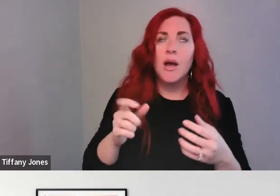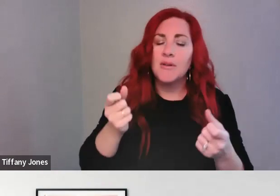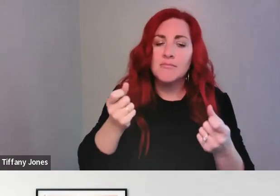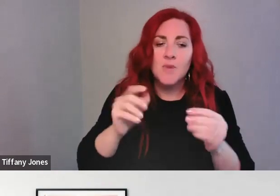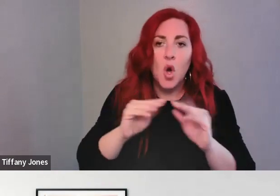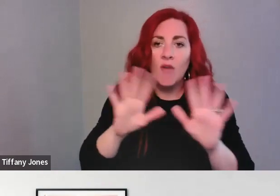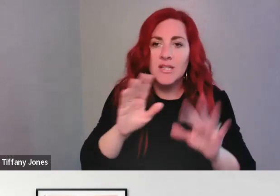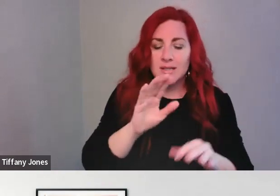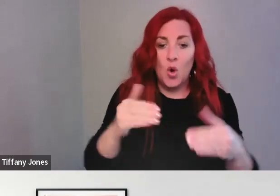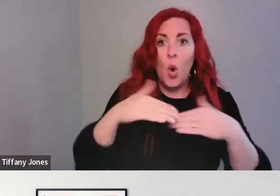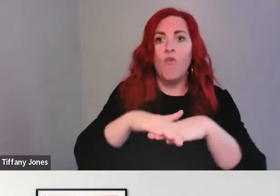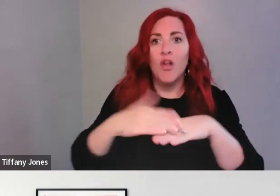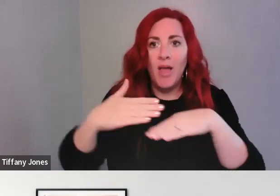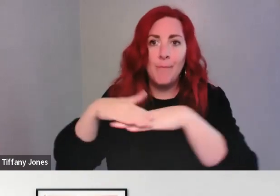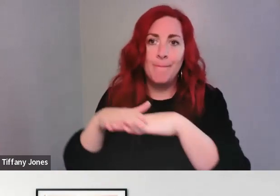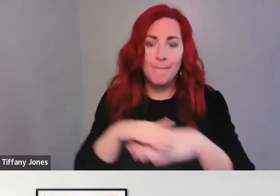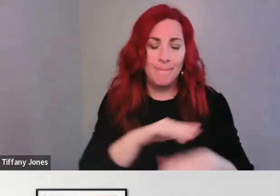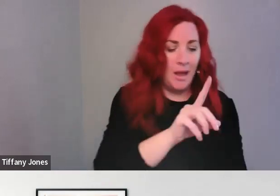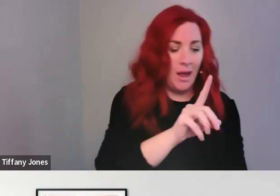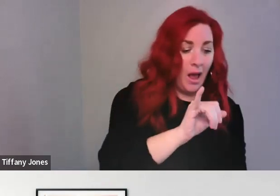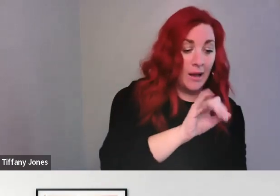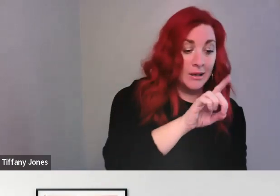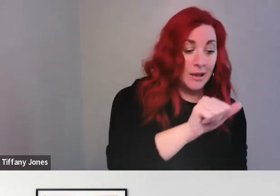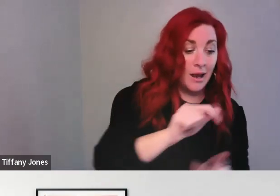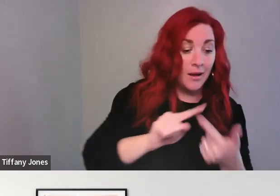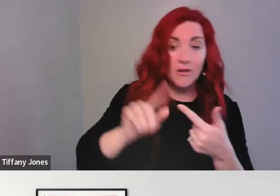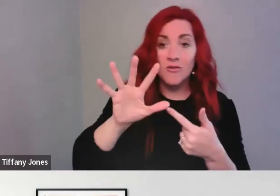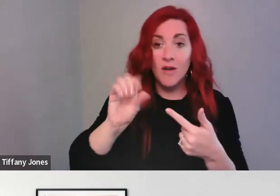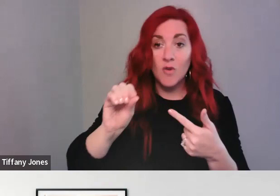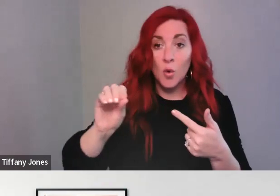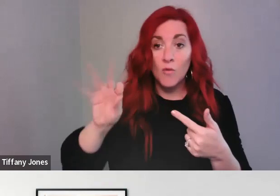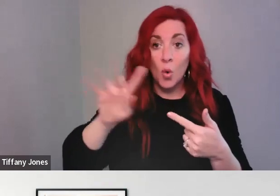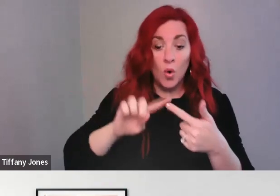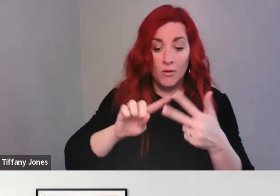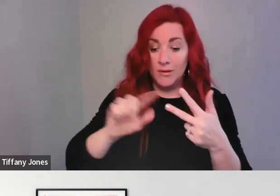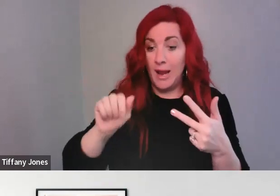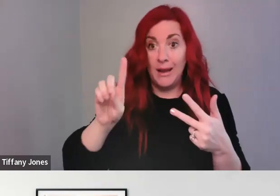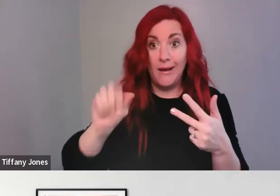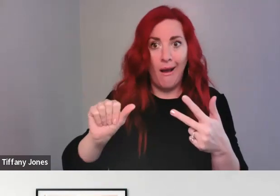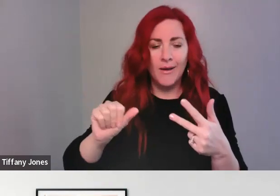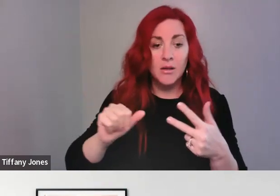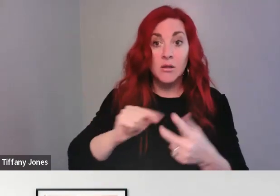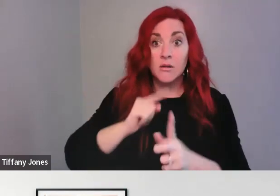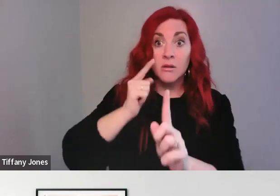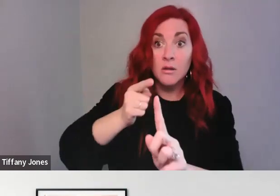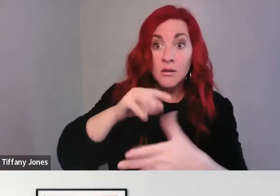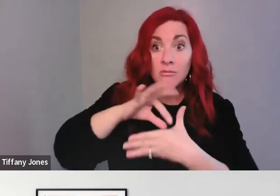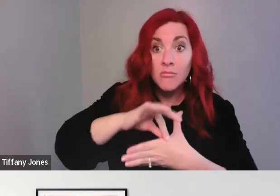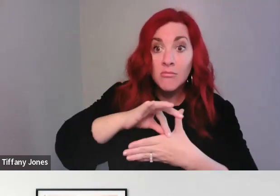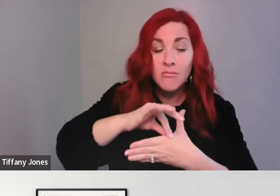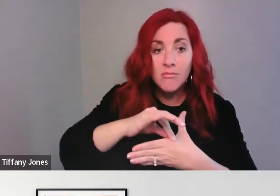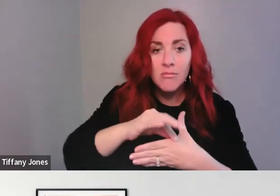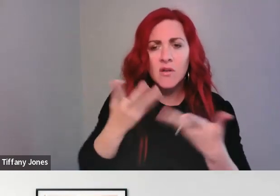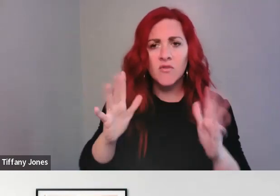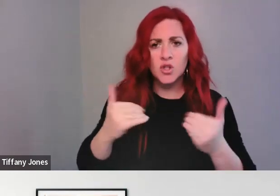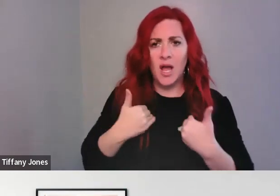between IDEA and 504 and ADA. All of it essentially at the meat of it is if you have a disability